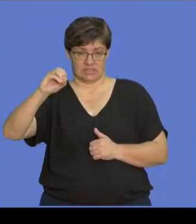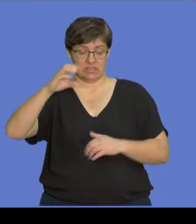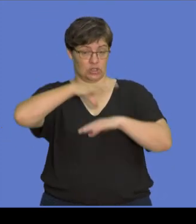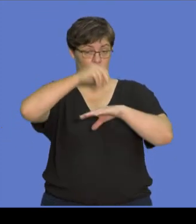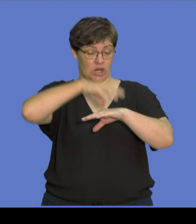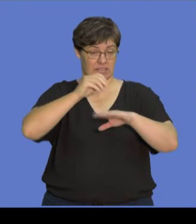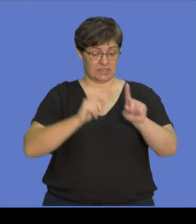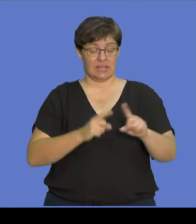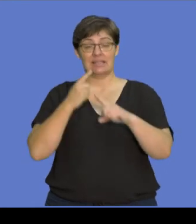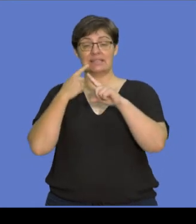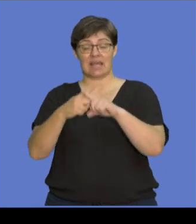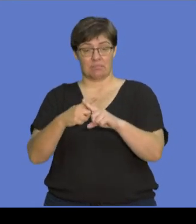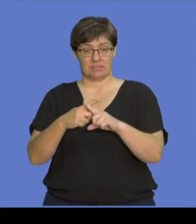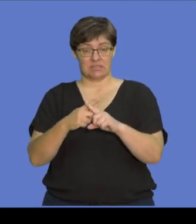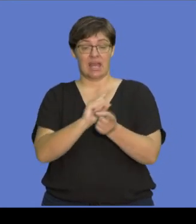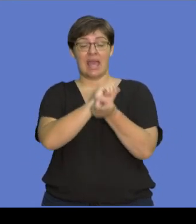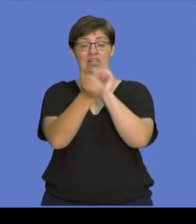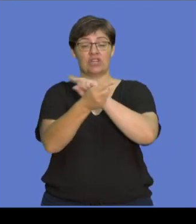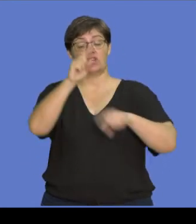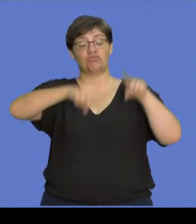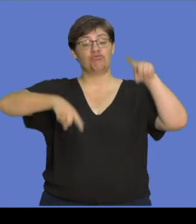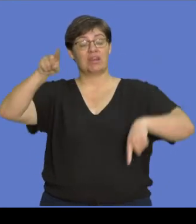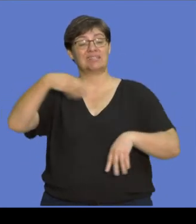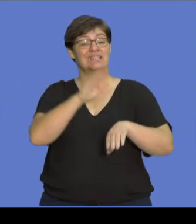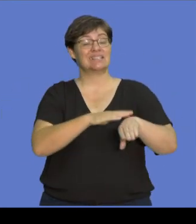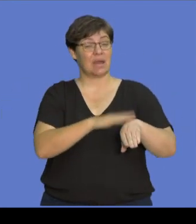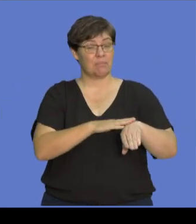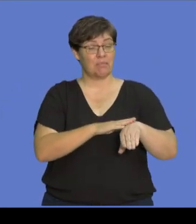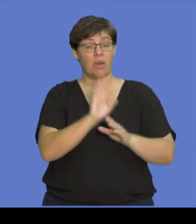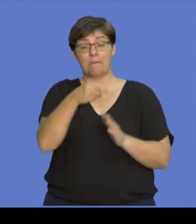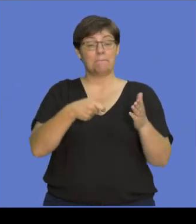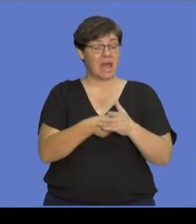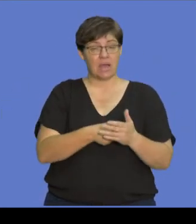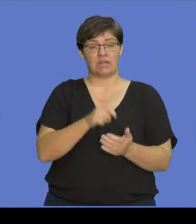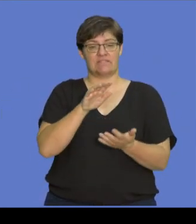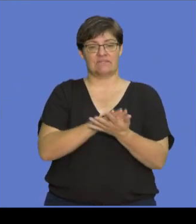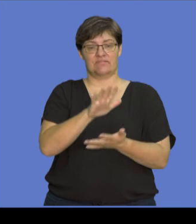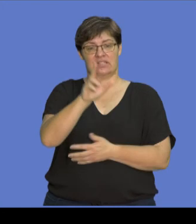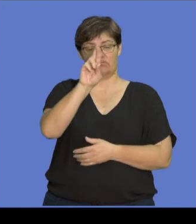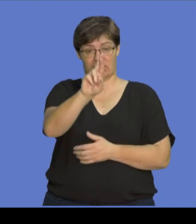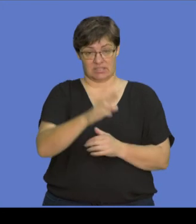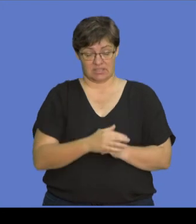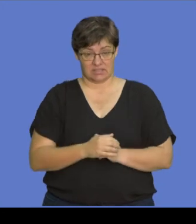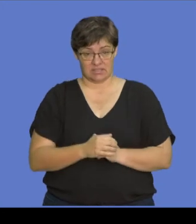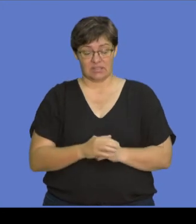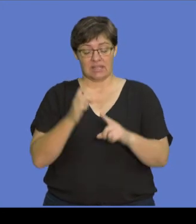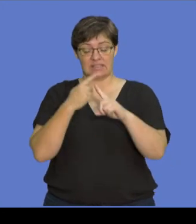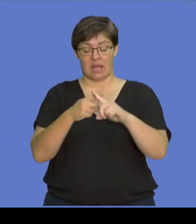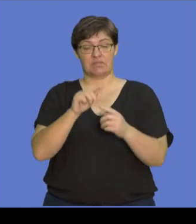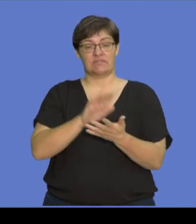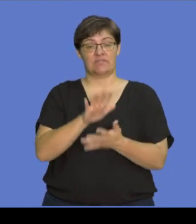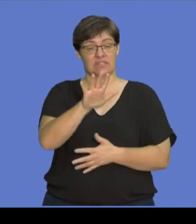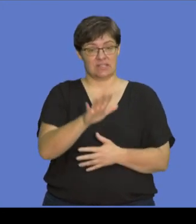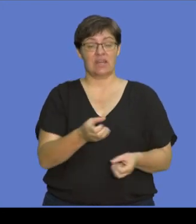which is the value in dollars, times your exchange rate at that time, when we purchased it was 15 Rand. So you multiply